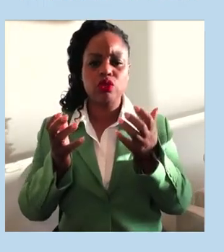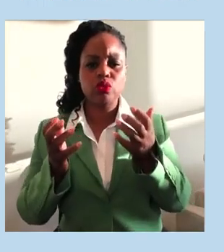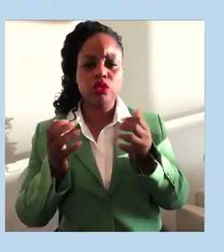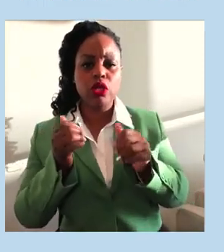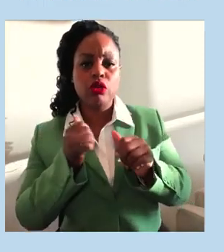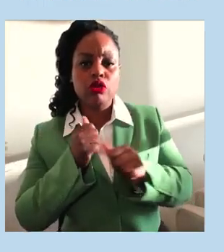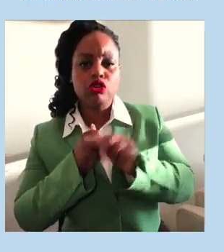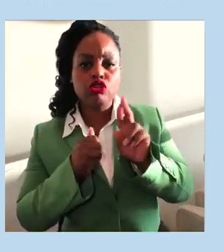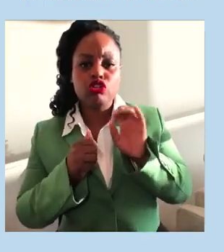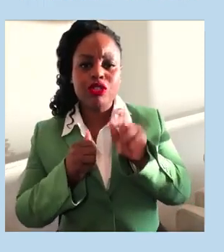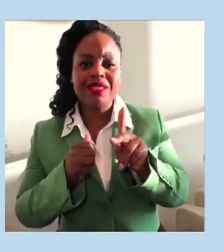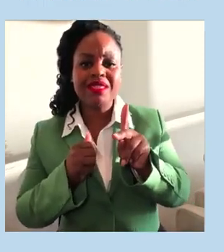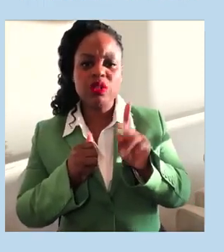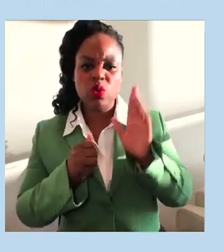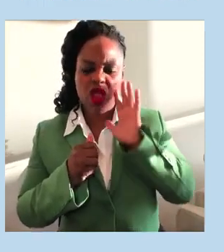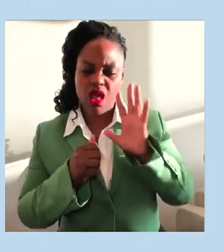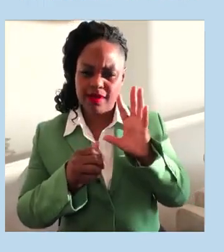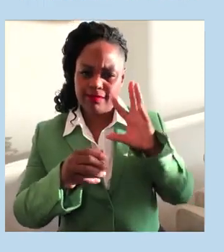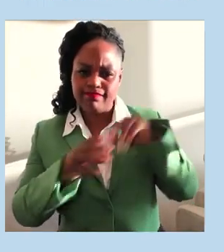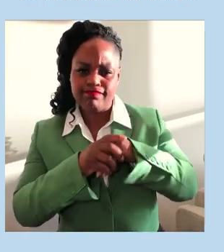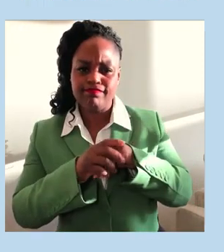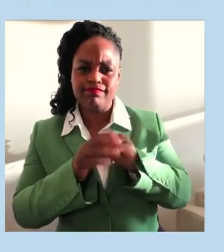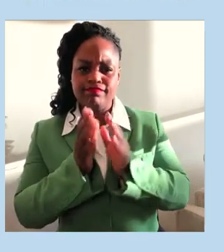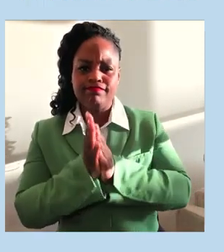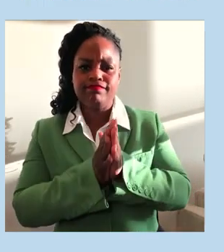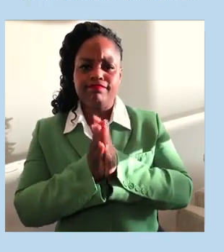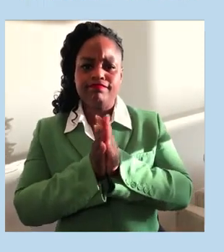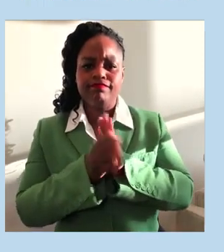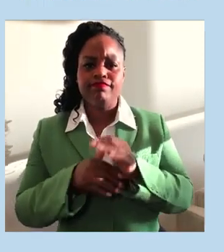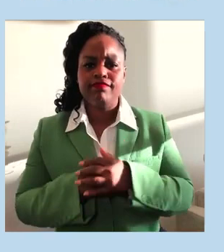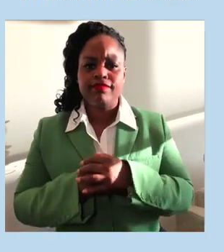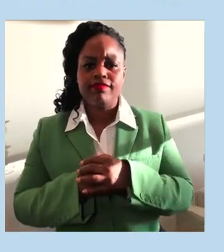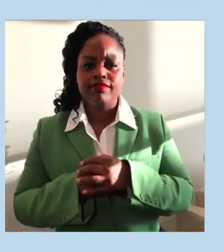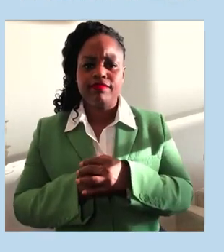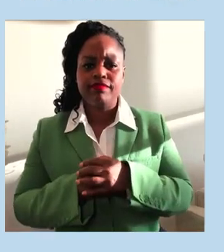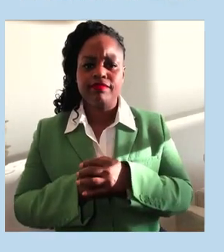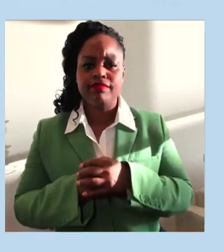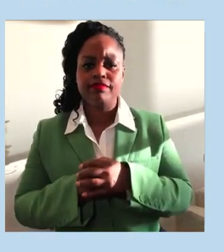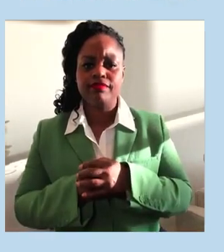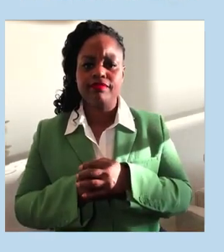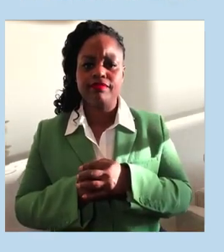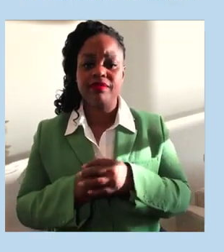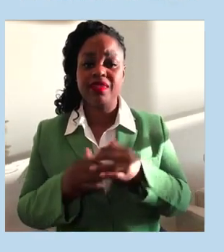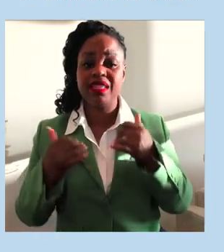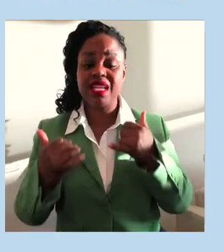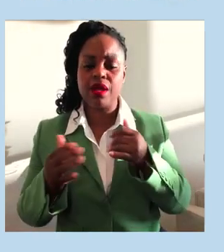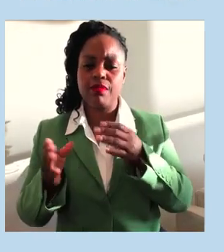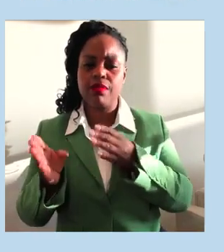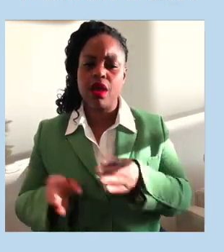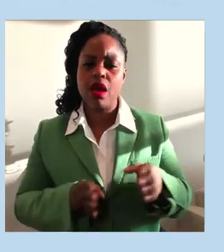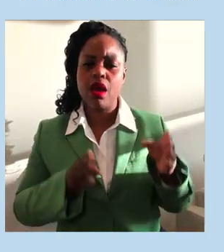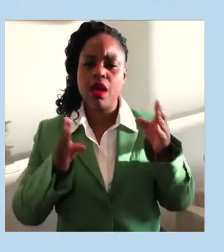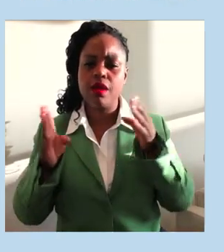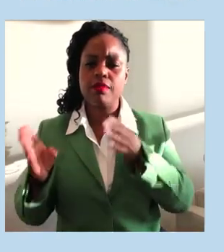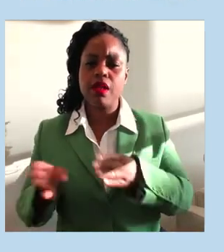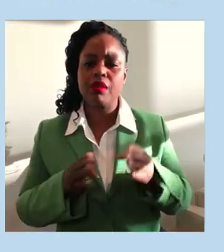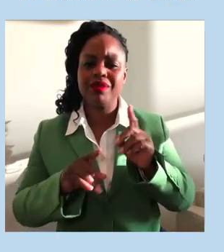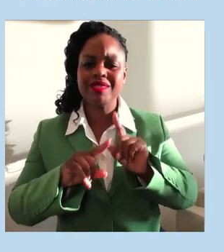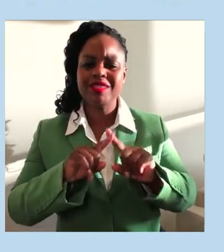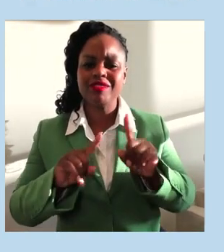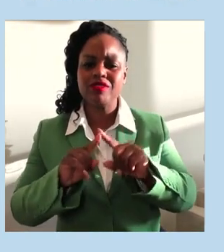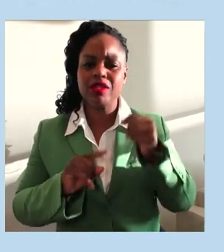becoming members of parliament, to now organizing resistance efforts in cities across the country, these